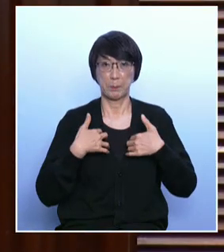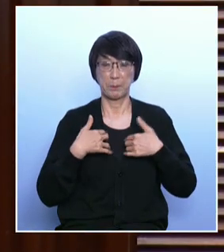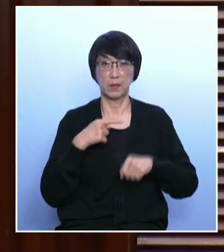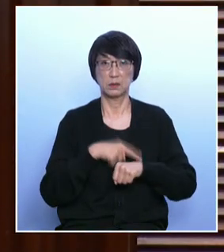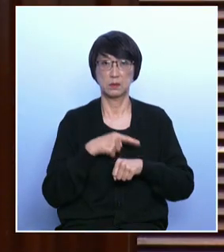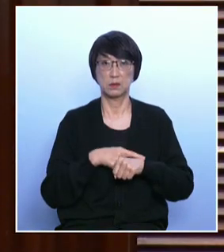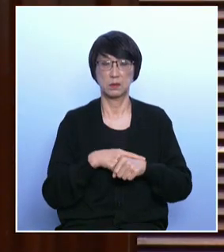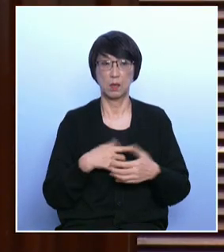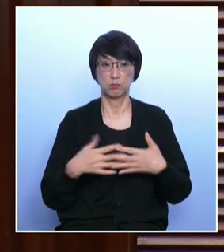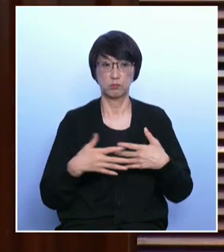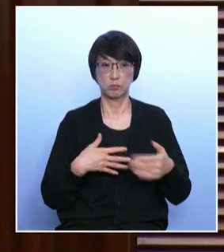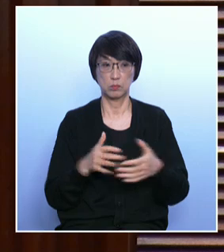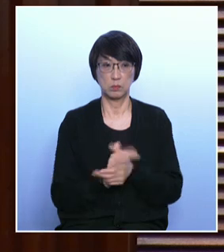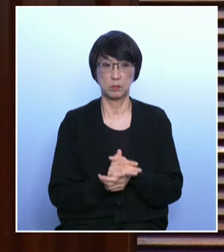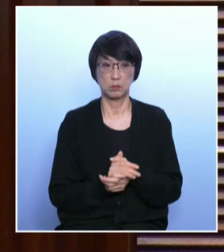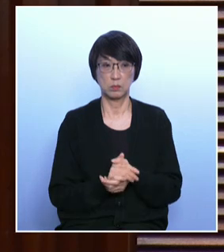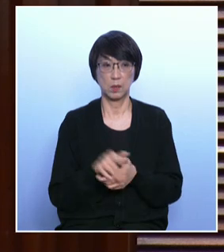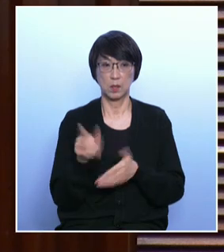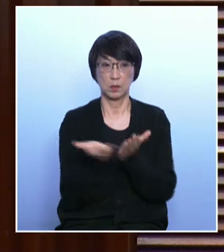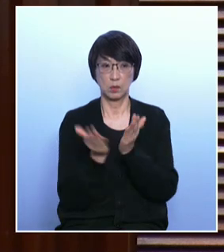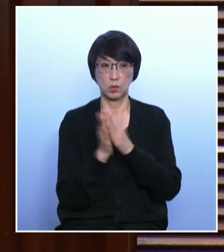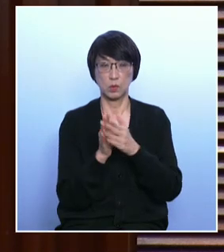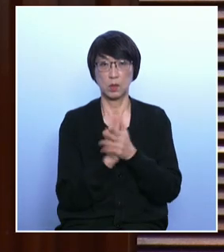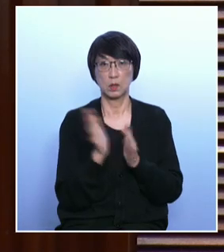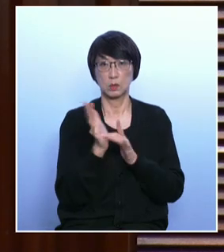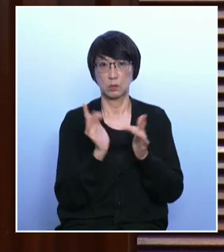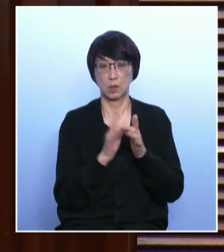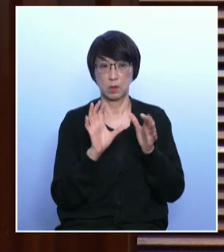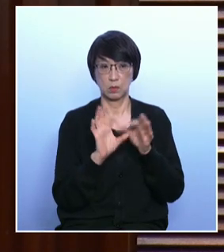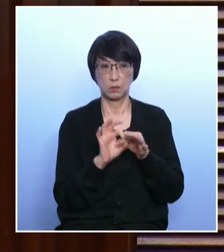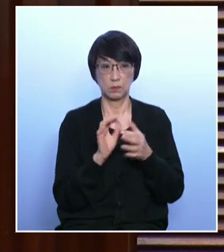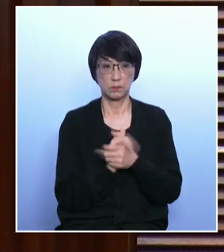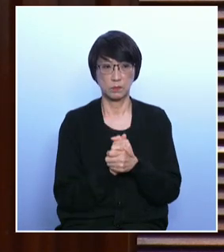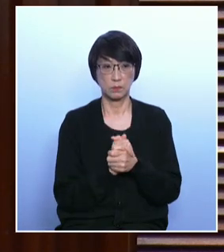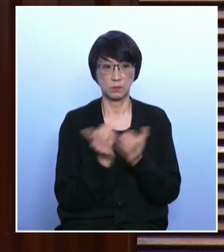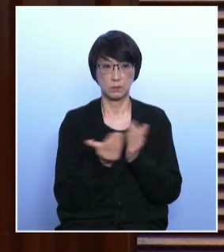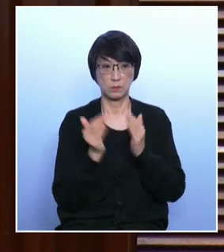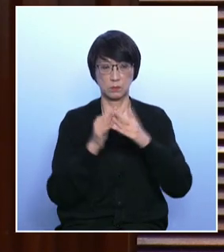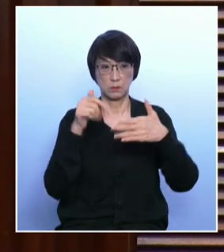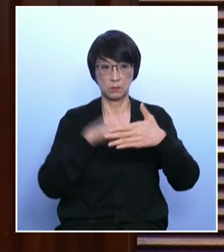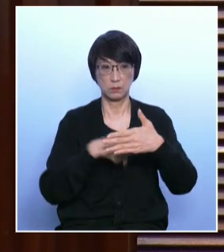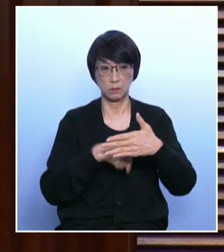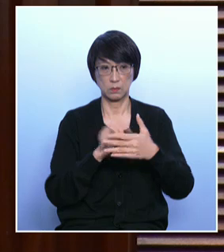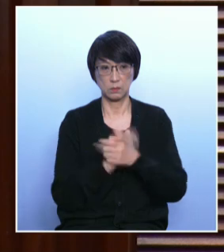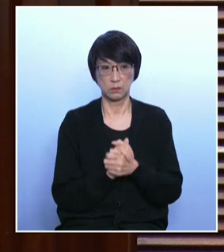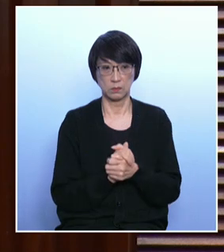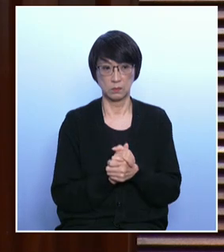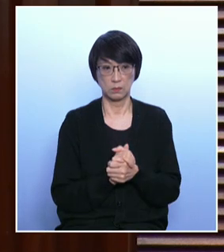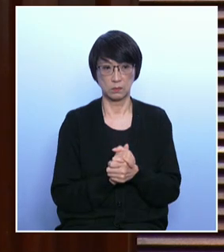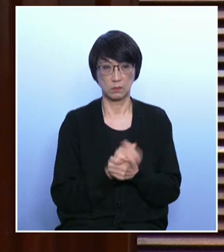is that schools have a packed curriculum. A minority of the schools put forward